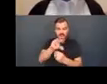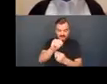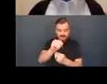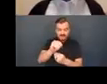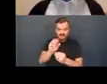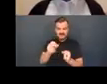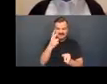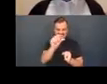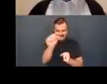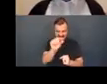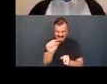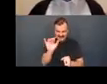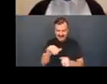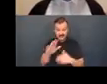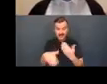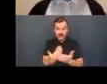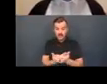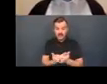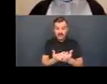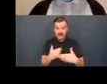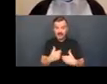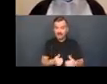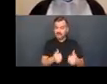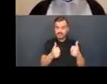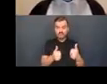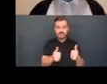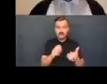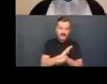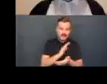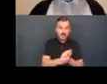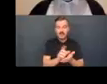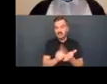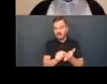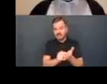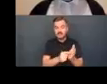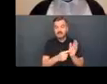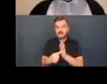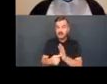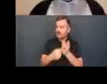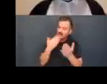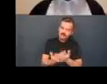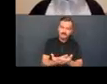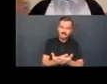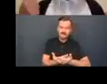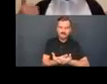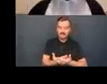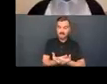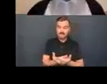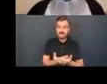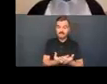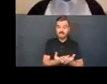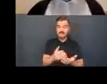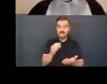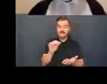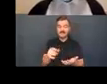These are, um, all, uh, papers that have been written showing evidence of reduced